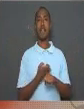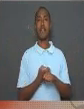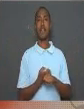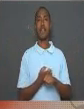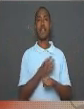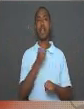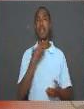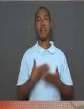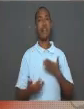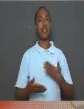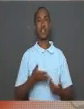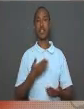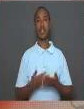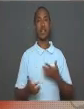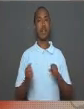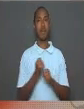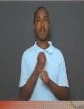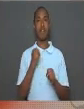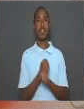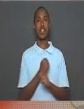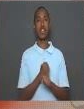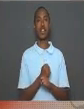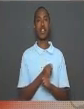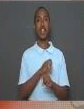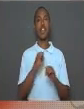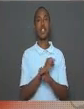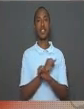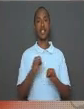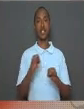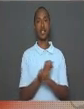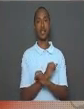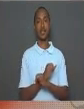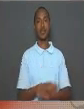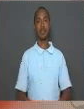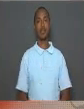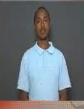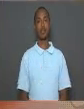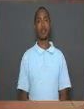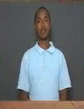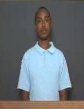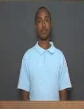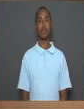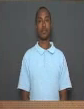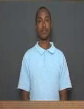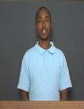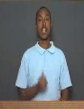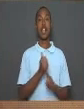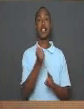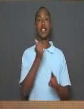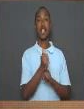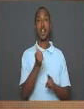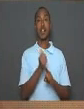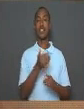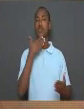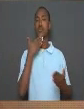and light manufacturing industries. Steel is a